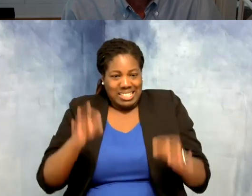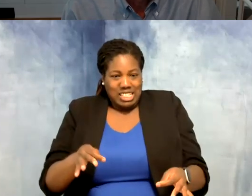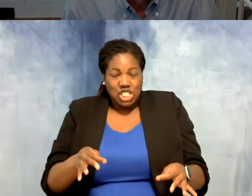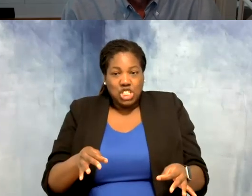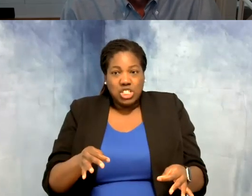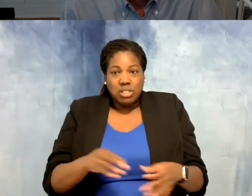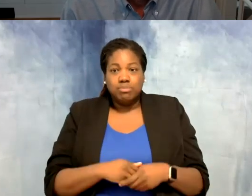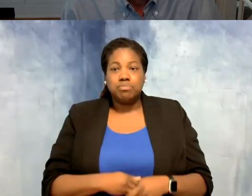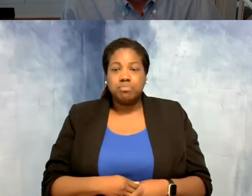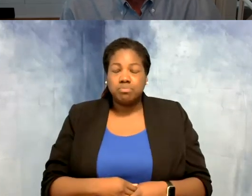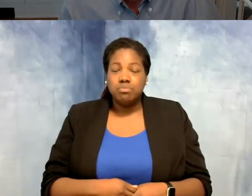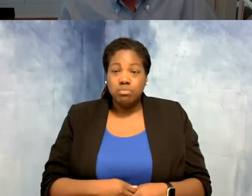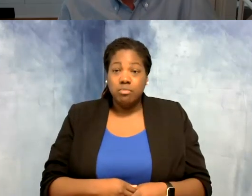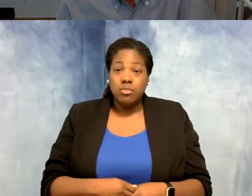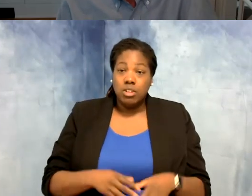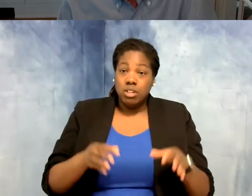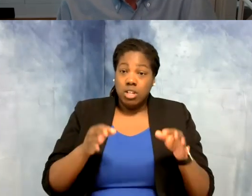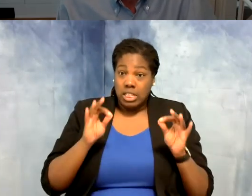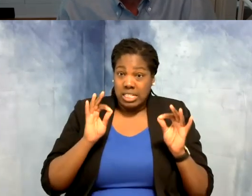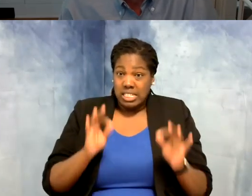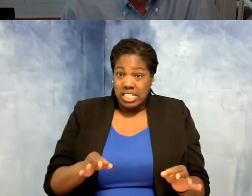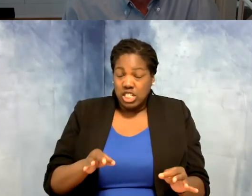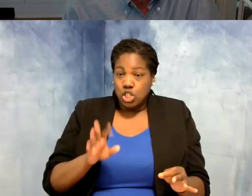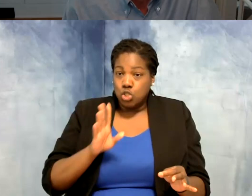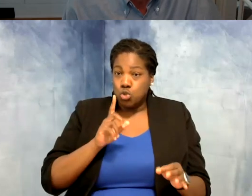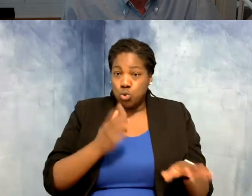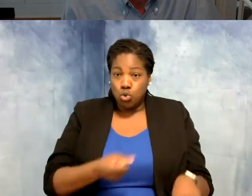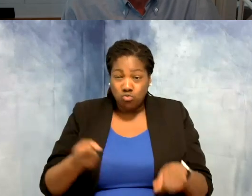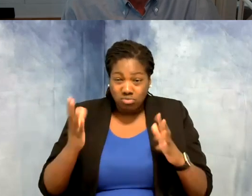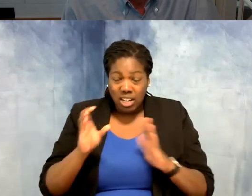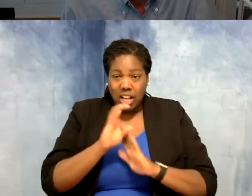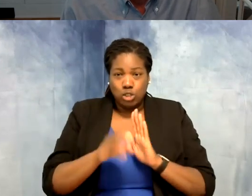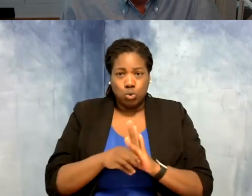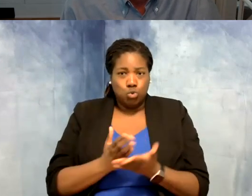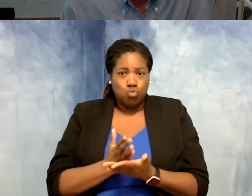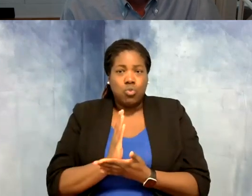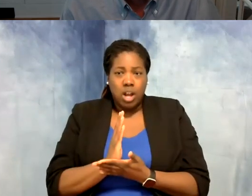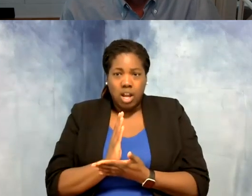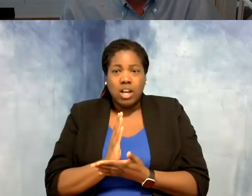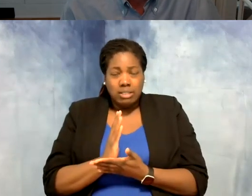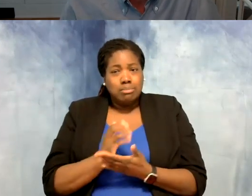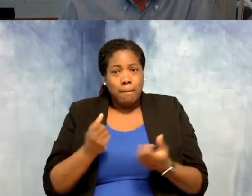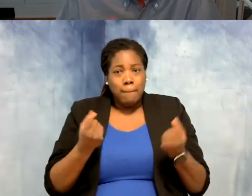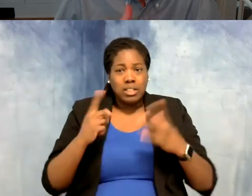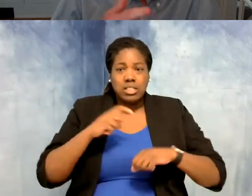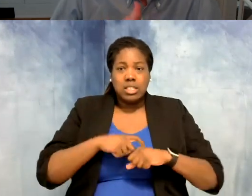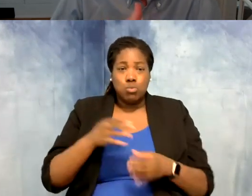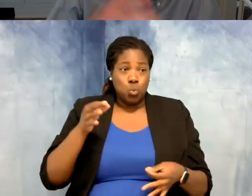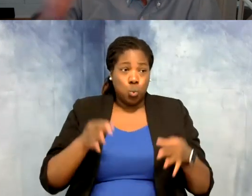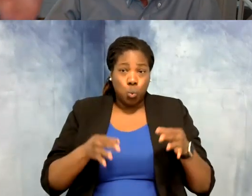in particular, the decision to essentially eliminate a constitutional right. There are times where the court